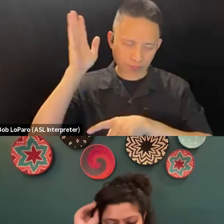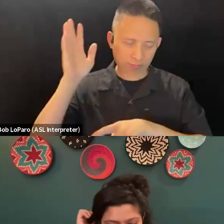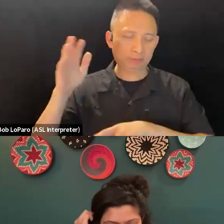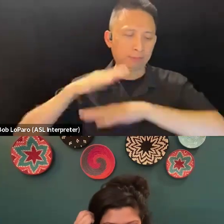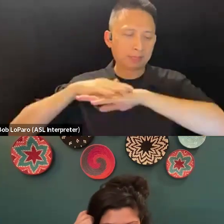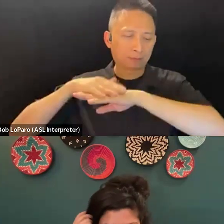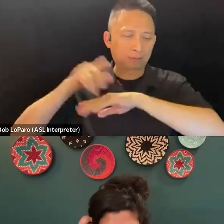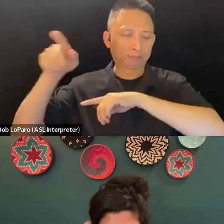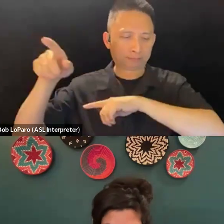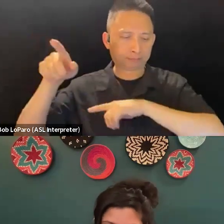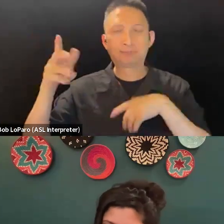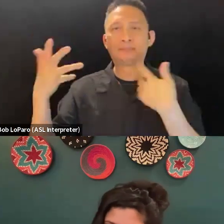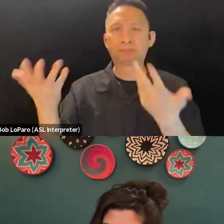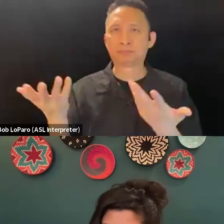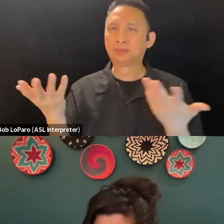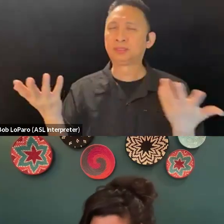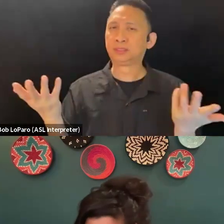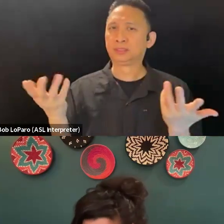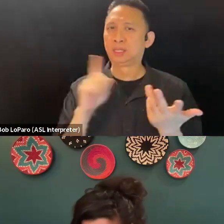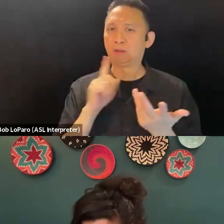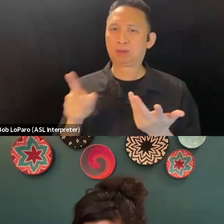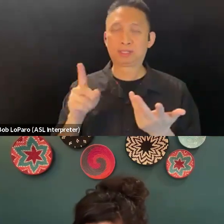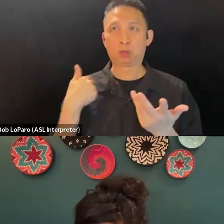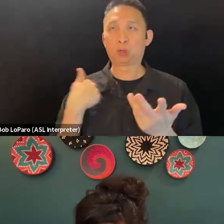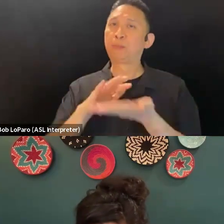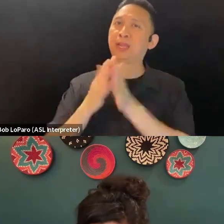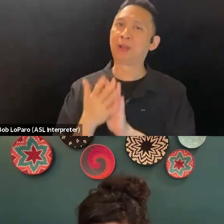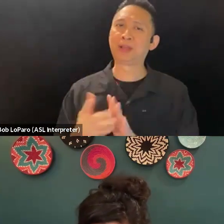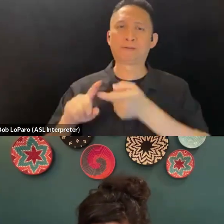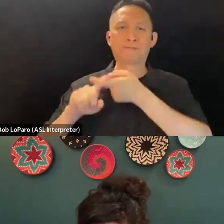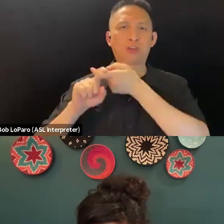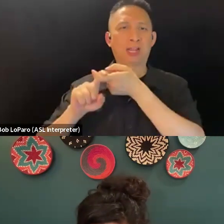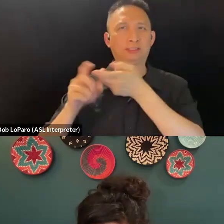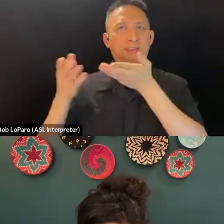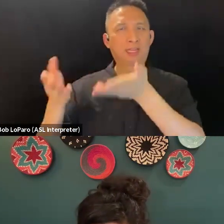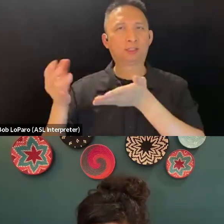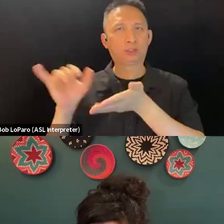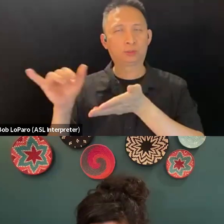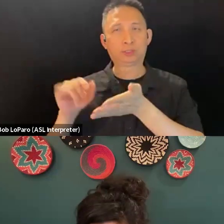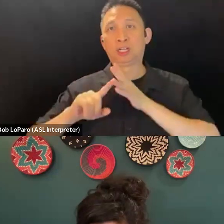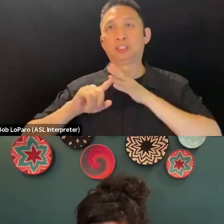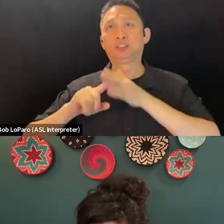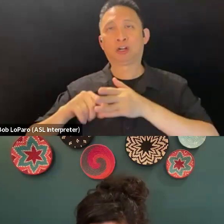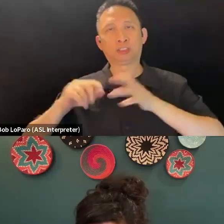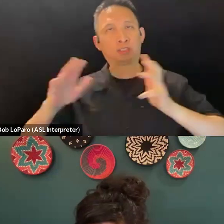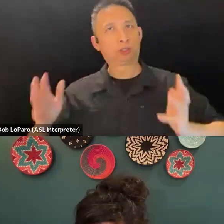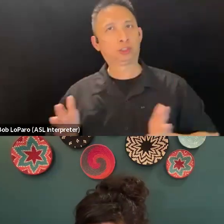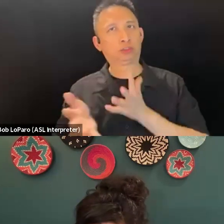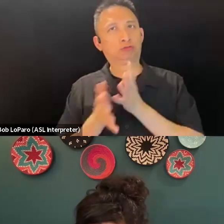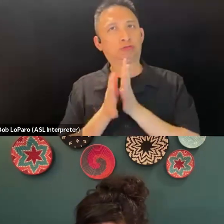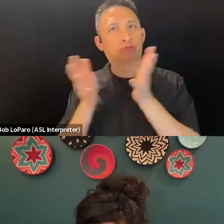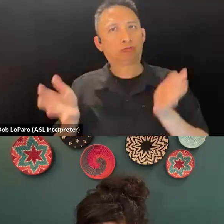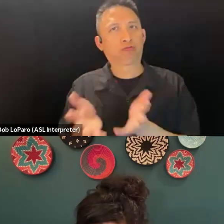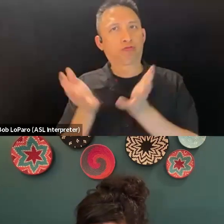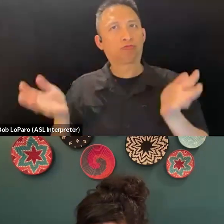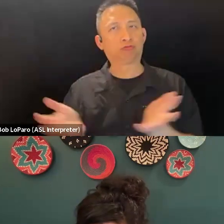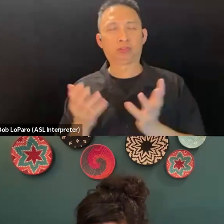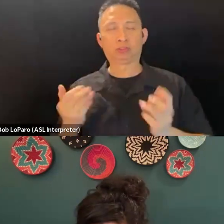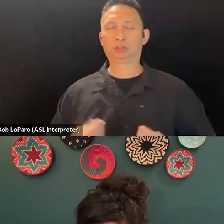and do open hours through the month. And so then you're just like, okay, I have this wealth somehow and I have it for a little while and